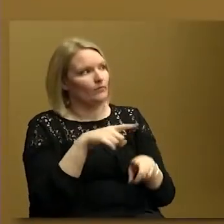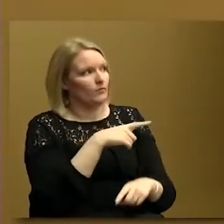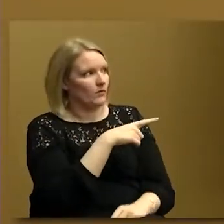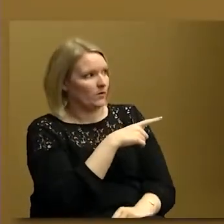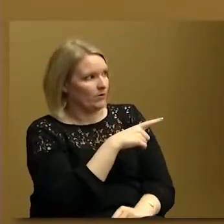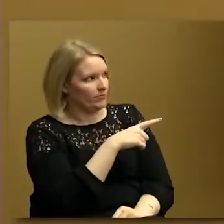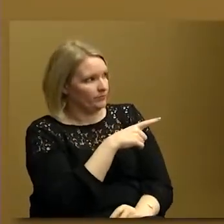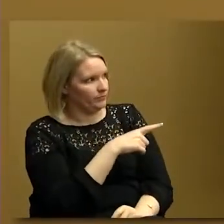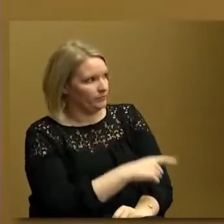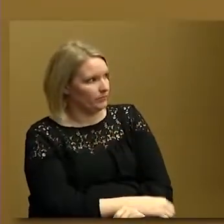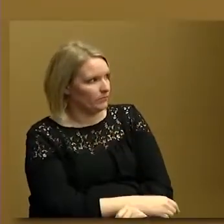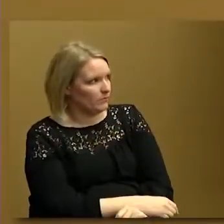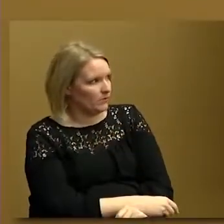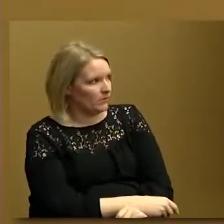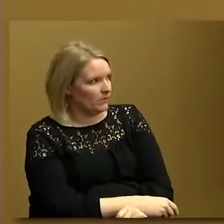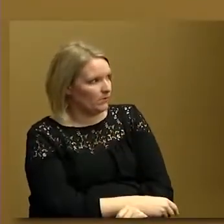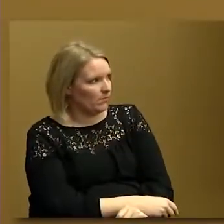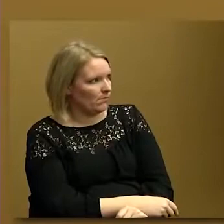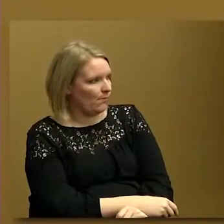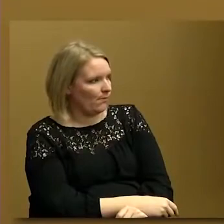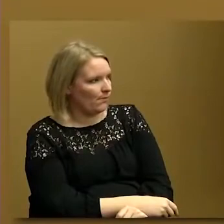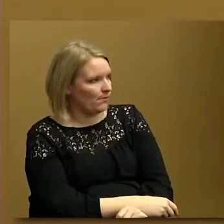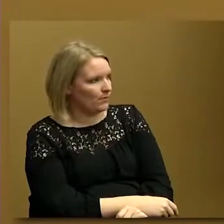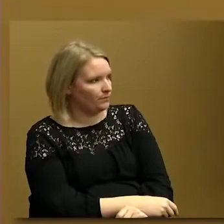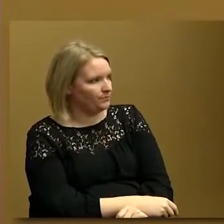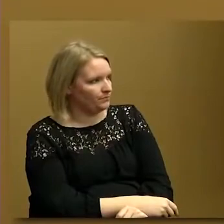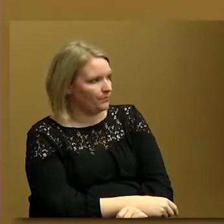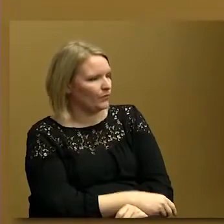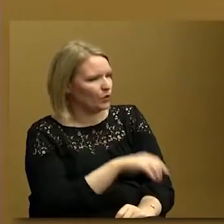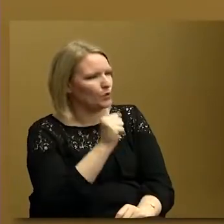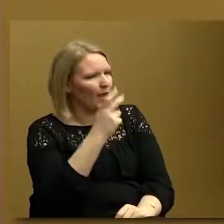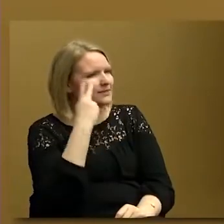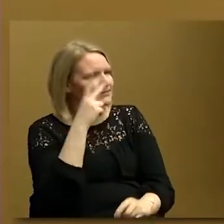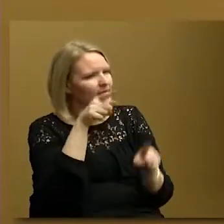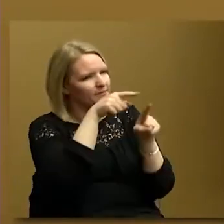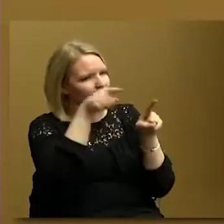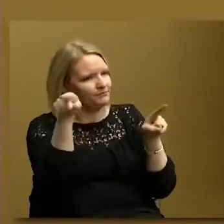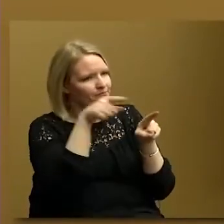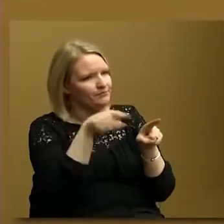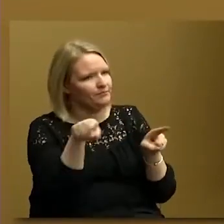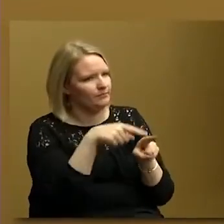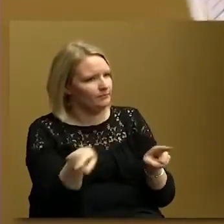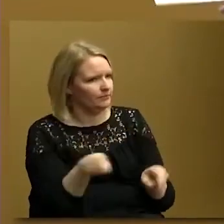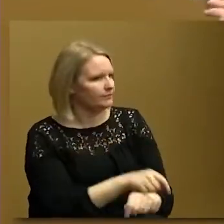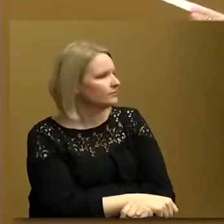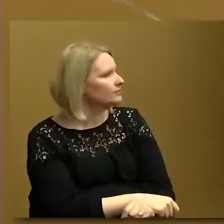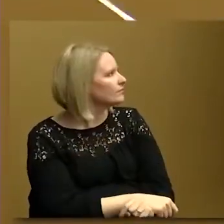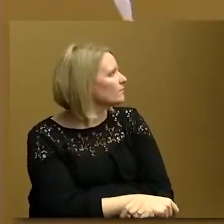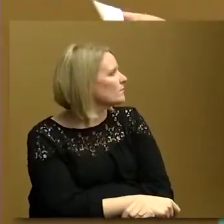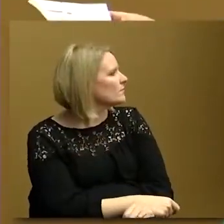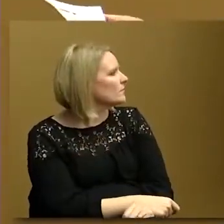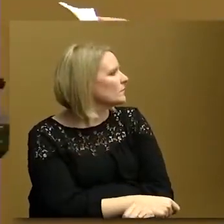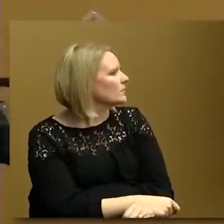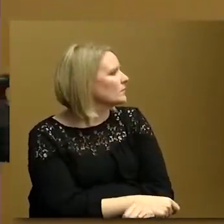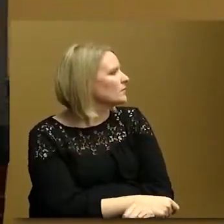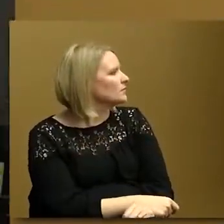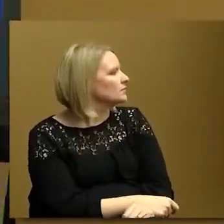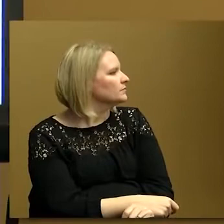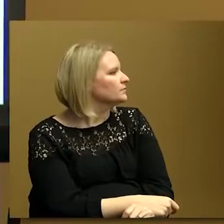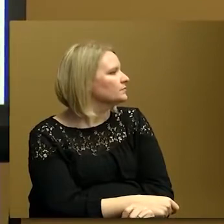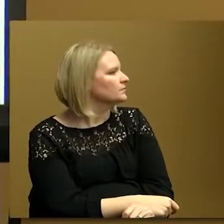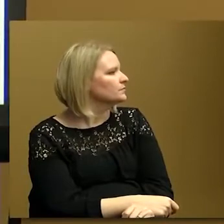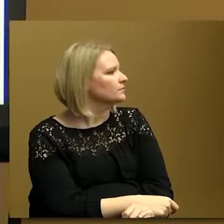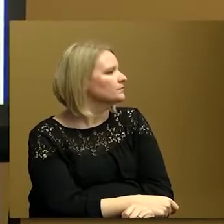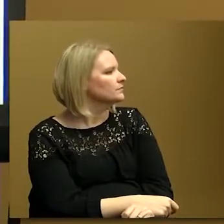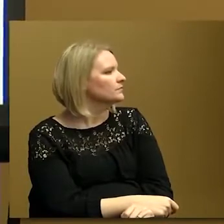this, then you'll see those little things are across here. Okay? All